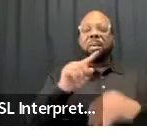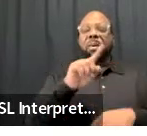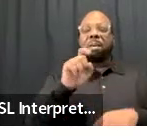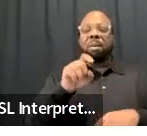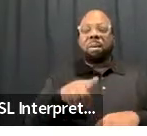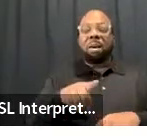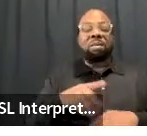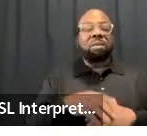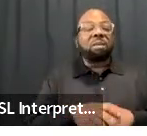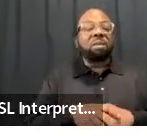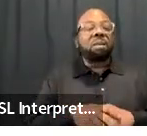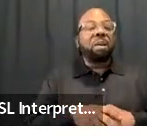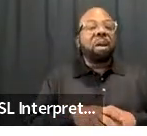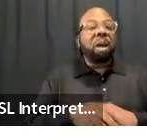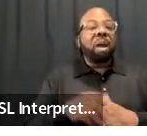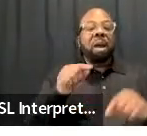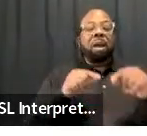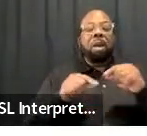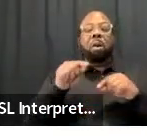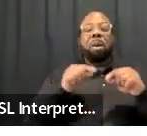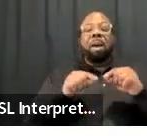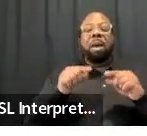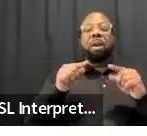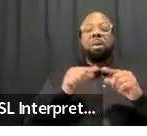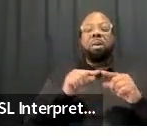I'm going to go back to the chat.